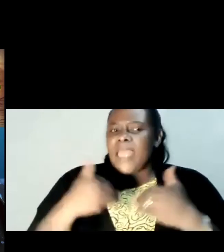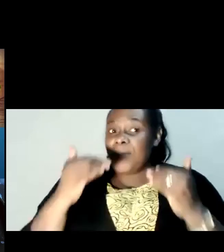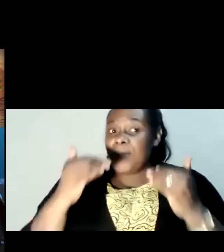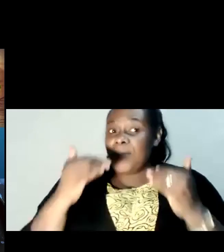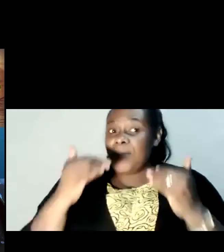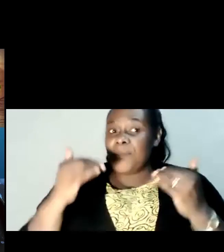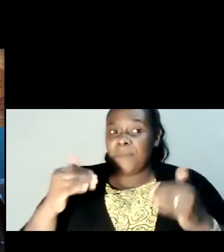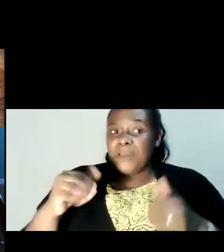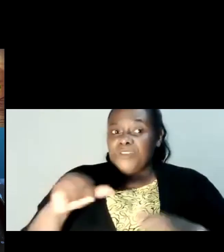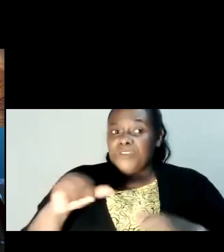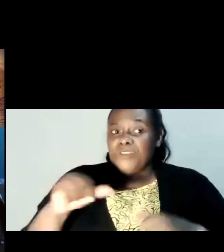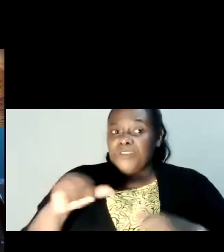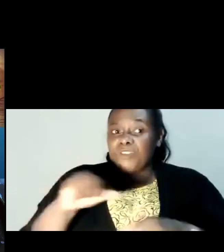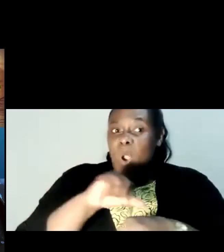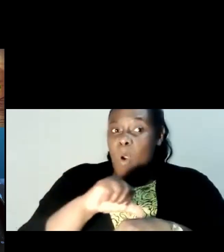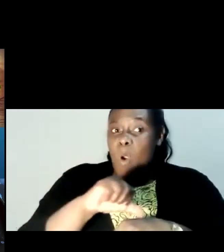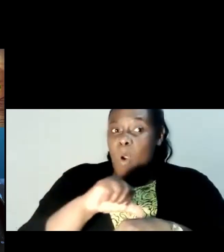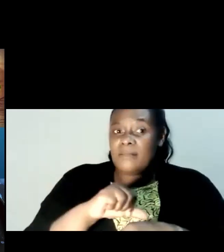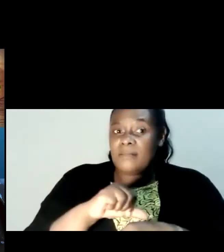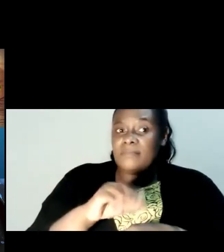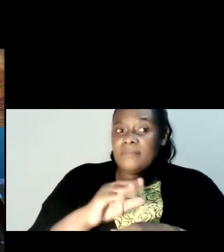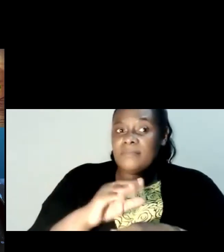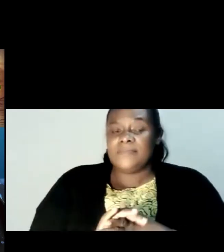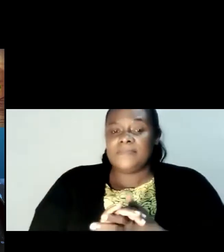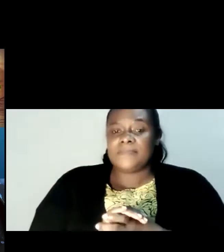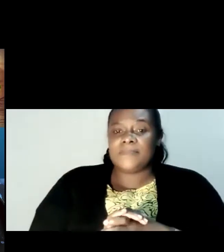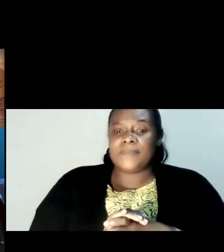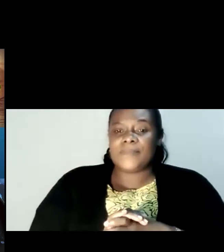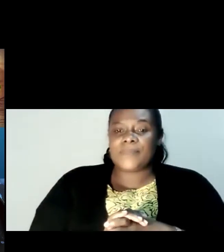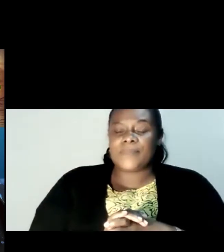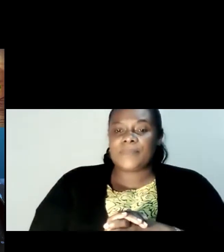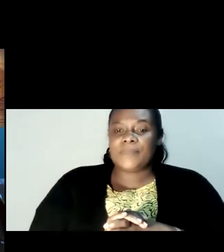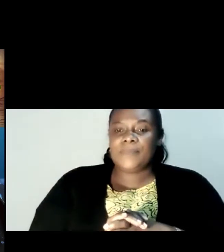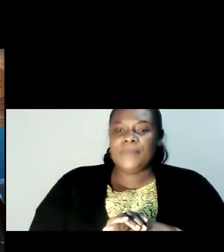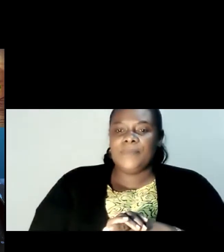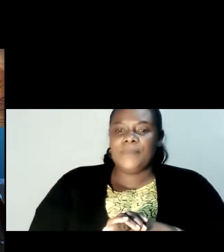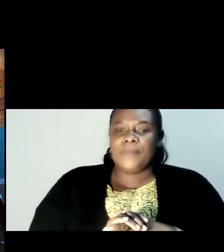butter. And what they do is that the